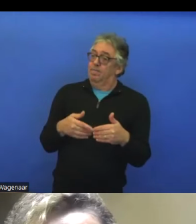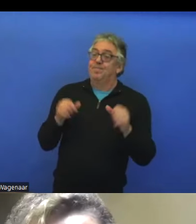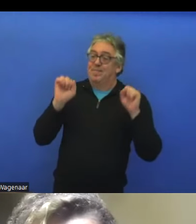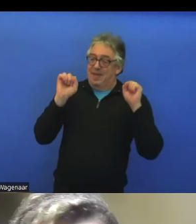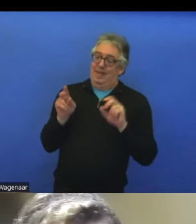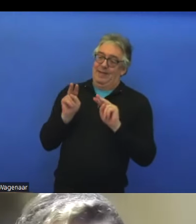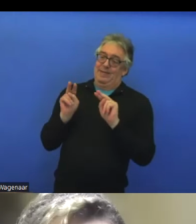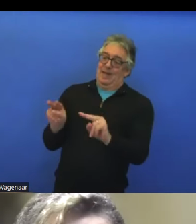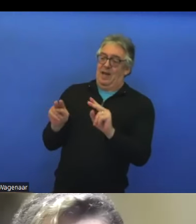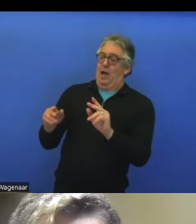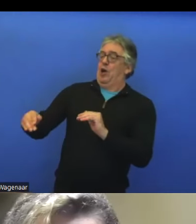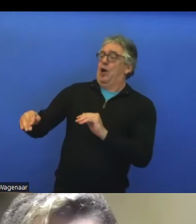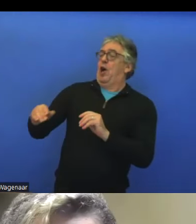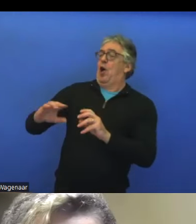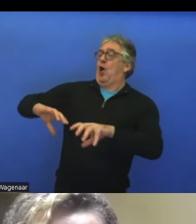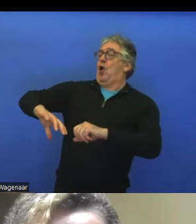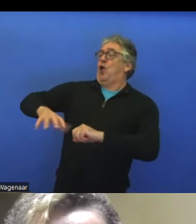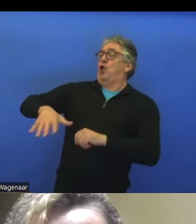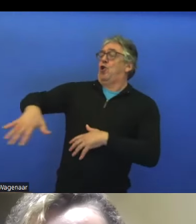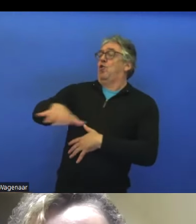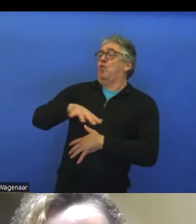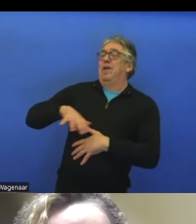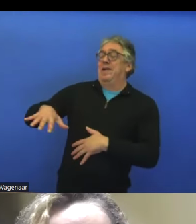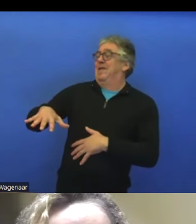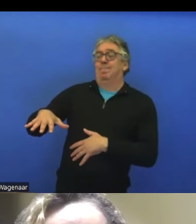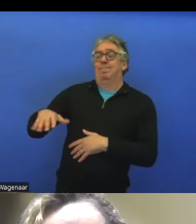individual circumstances of a person.